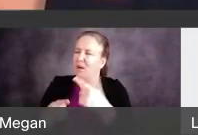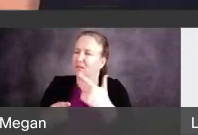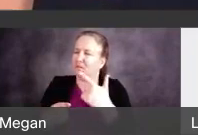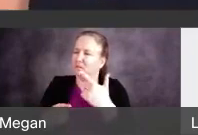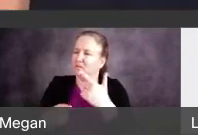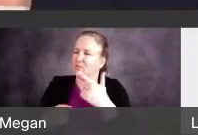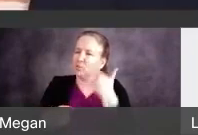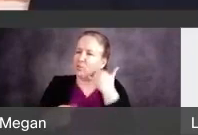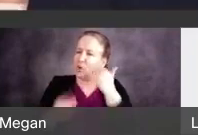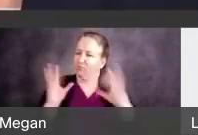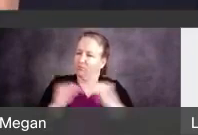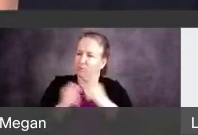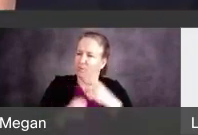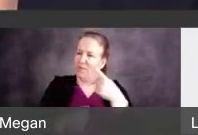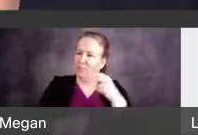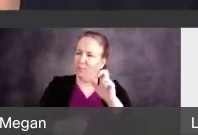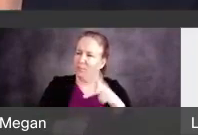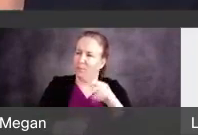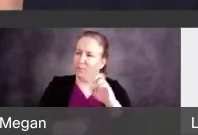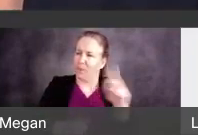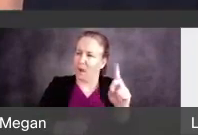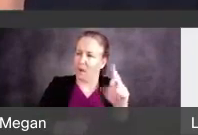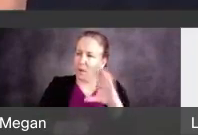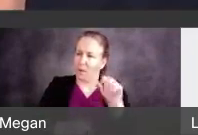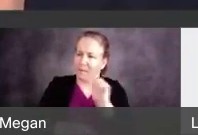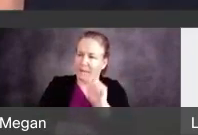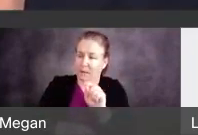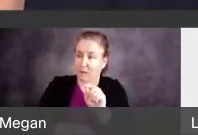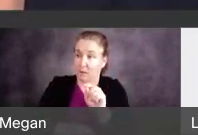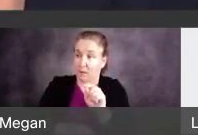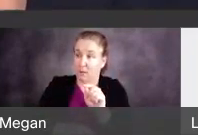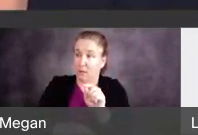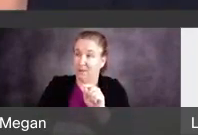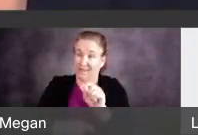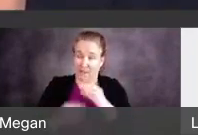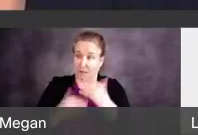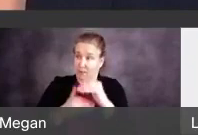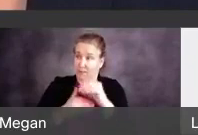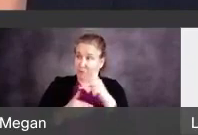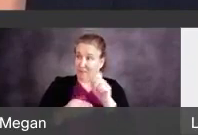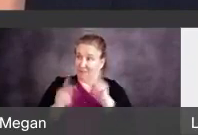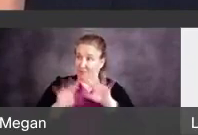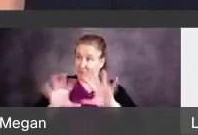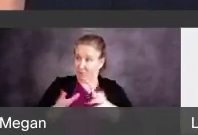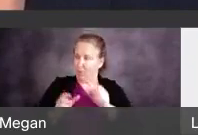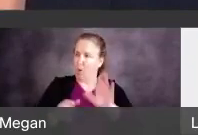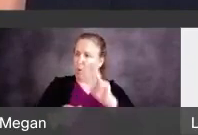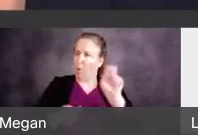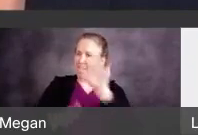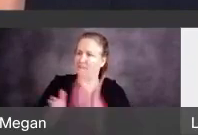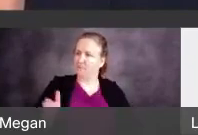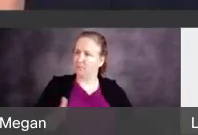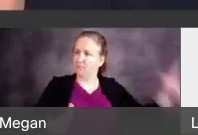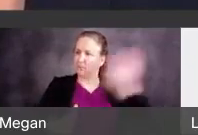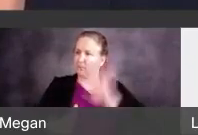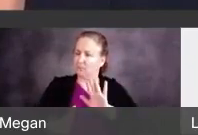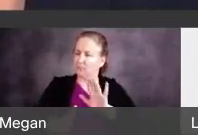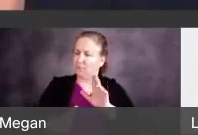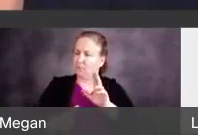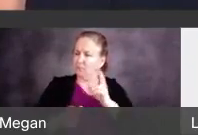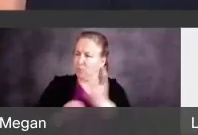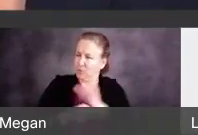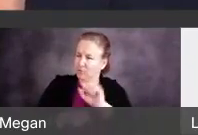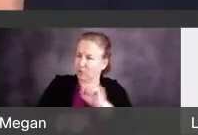have with the prep mod folks. Is that just people in Pennsylvania, or is that like across the country counties are using this? Do you know?